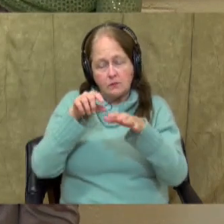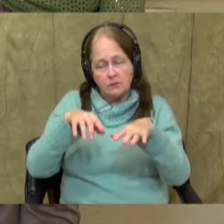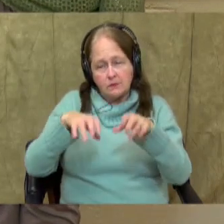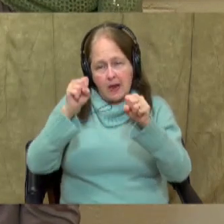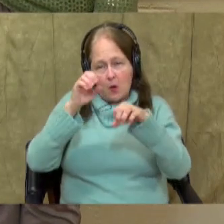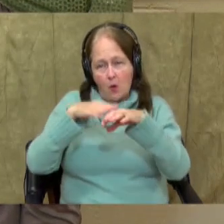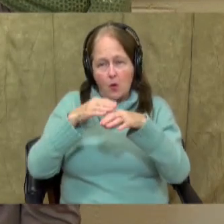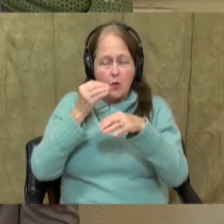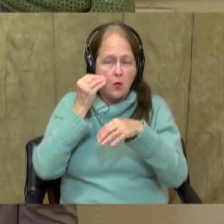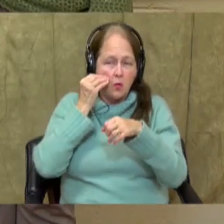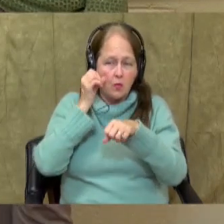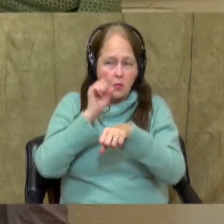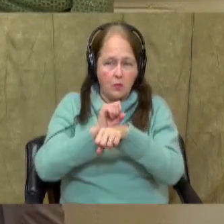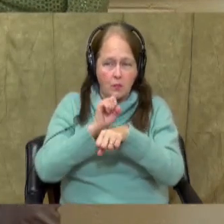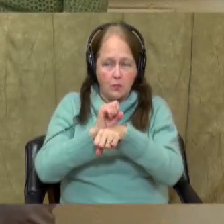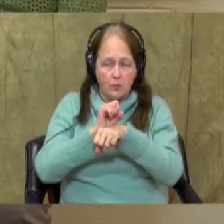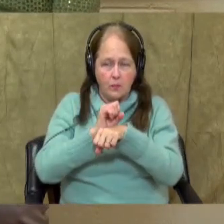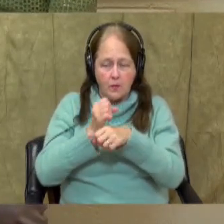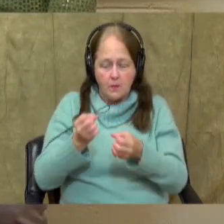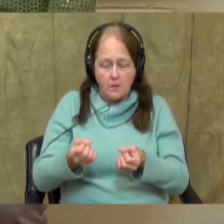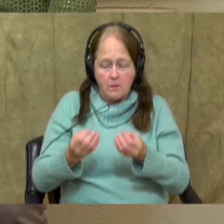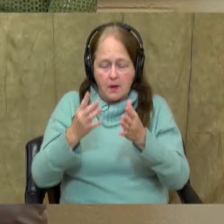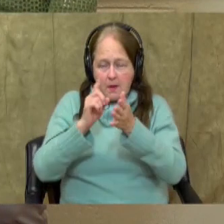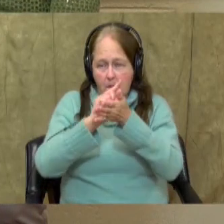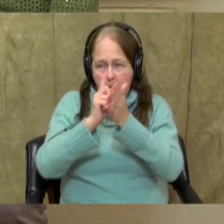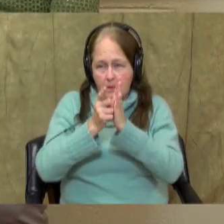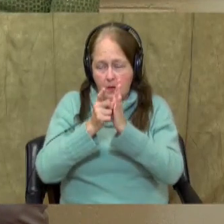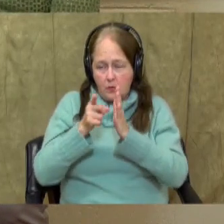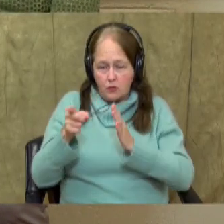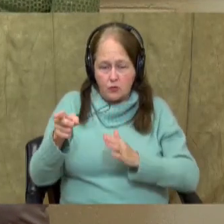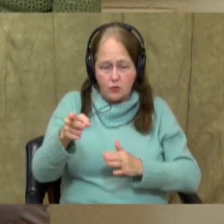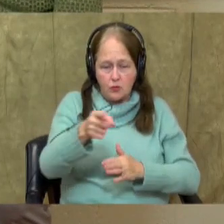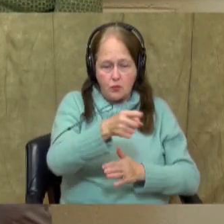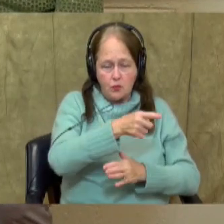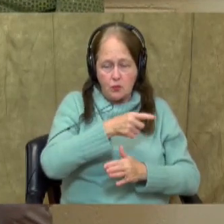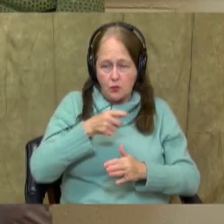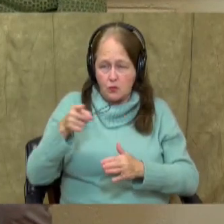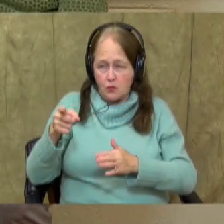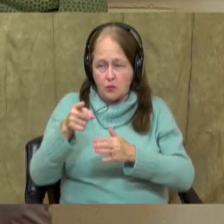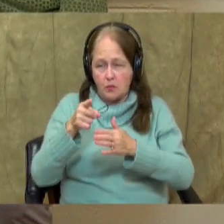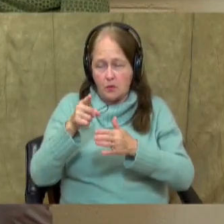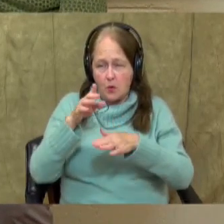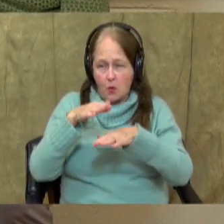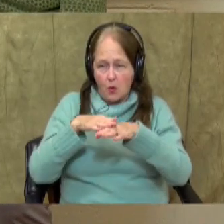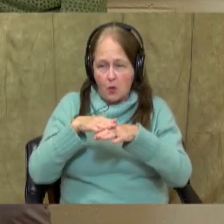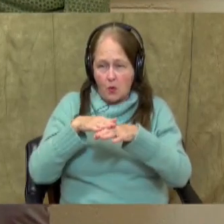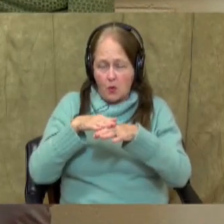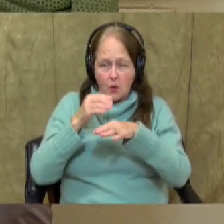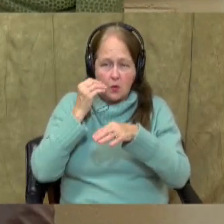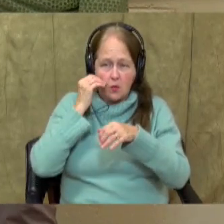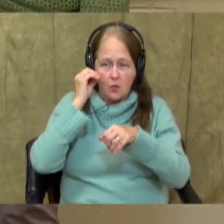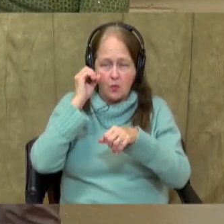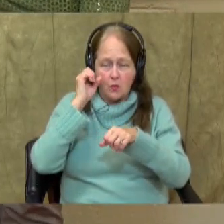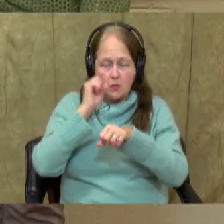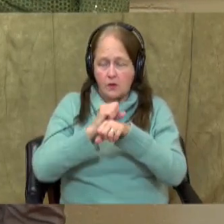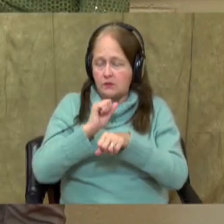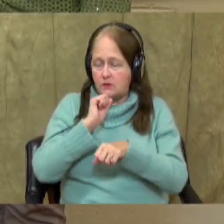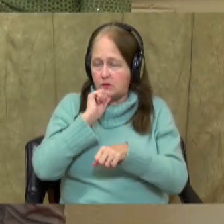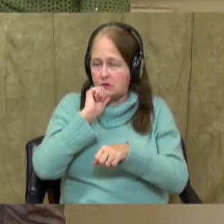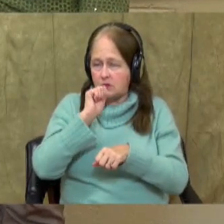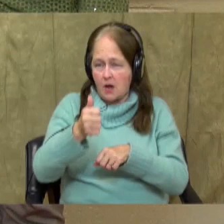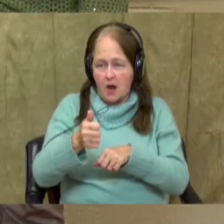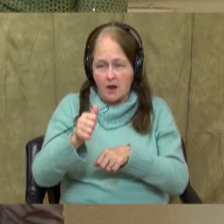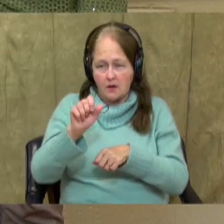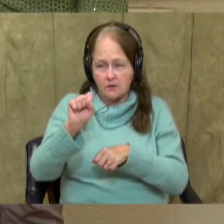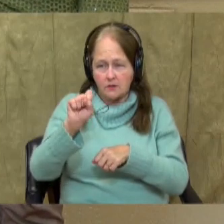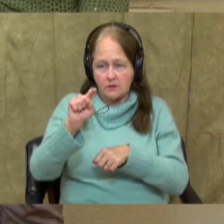each week? Now, if I said, how many minutes do you spend on homework each week? That would be non-statistical because I'm